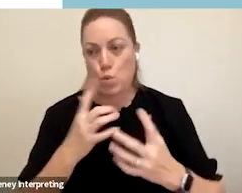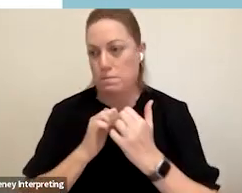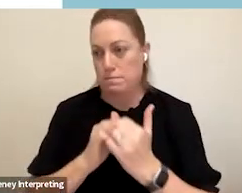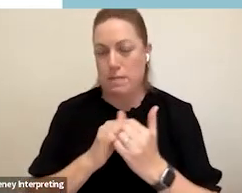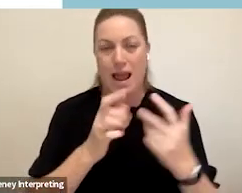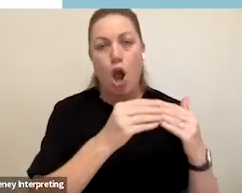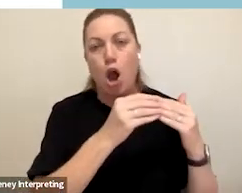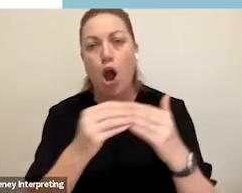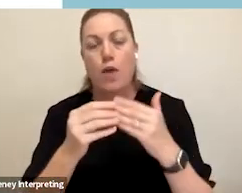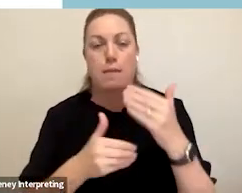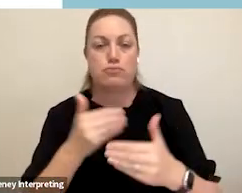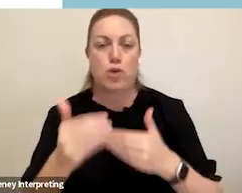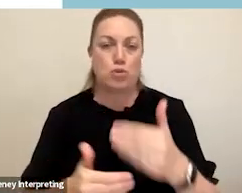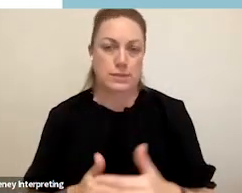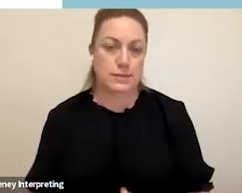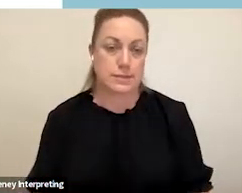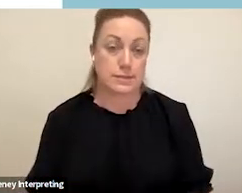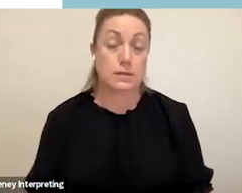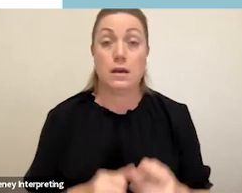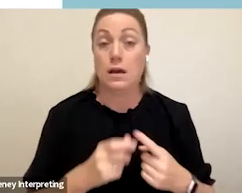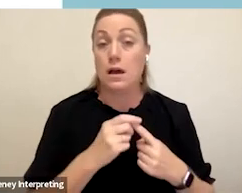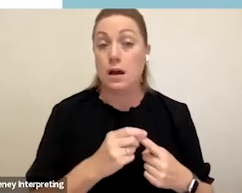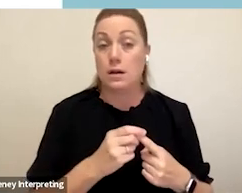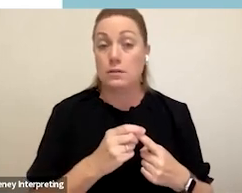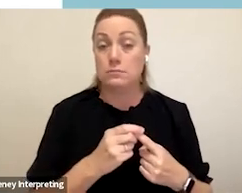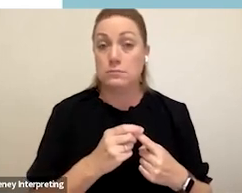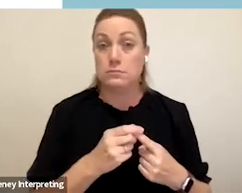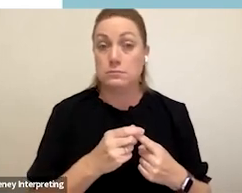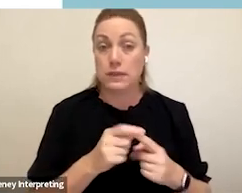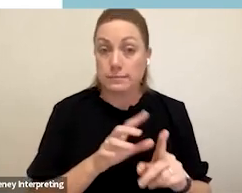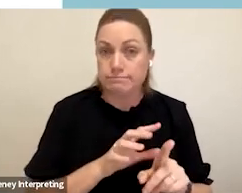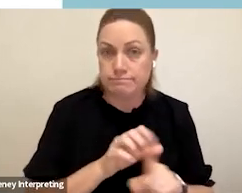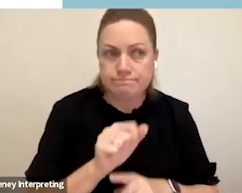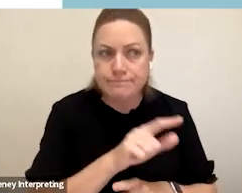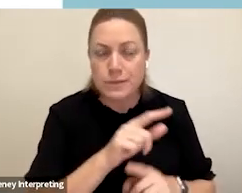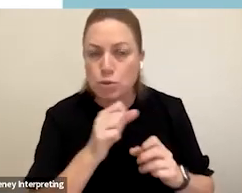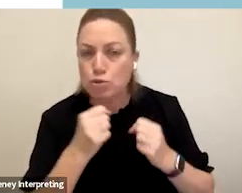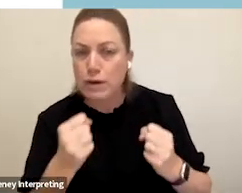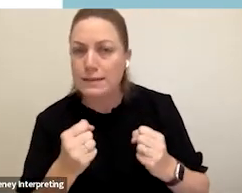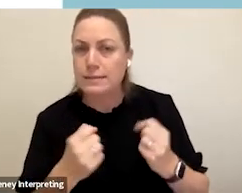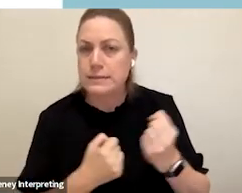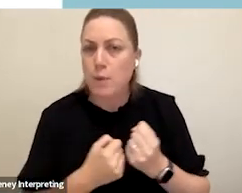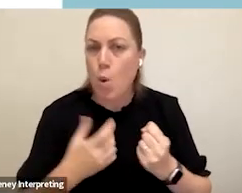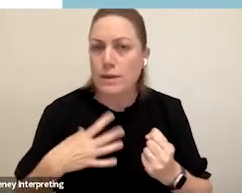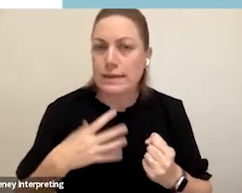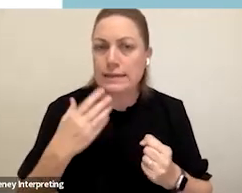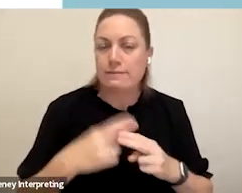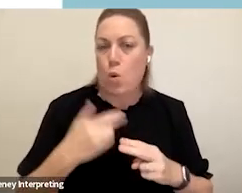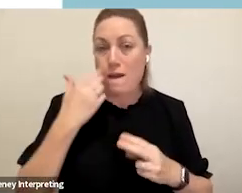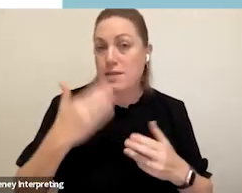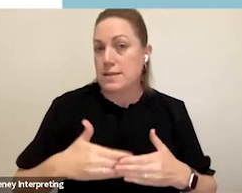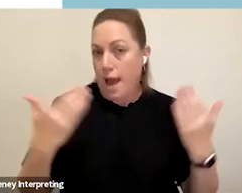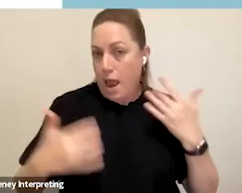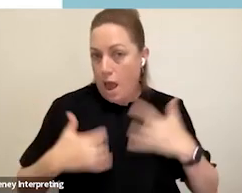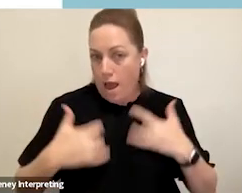process. Those steps are step 1 being identifying your strengths and support needs in everyday life. This